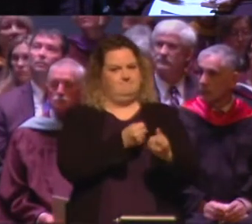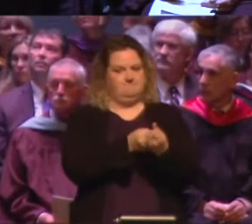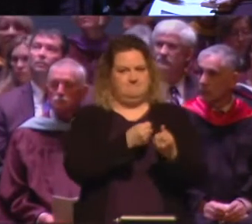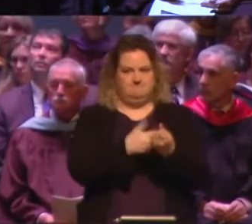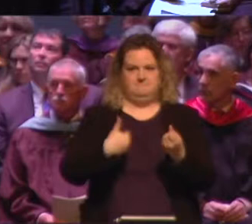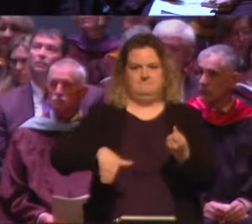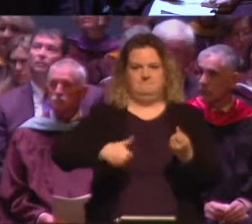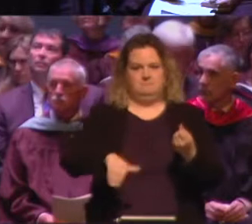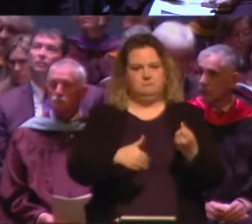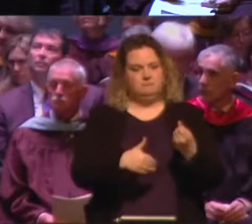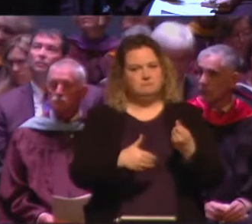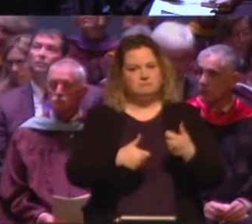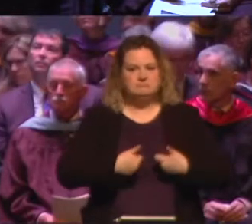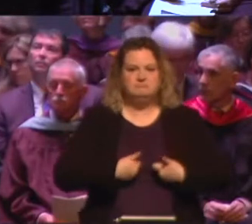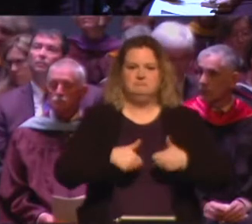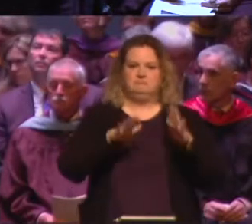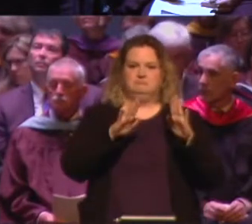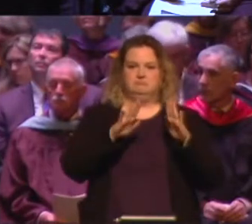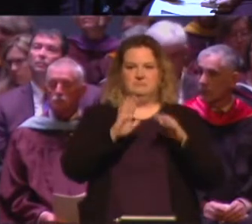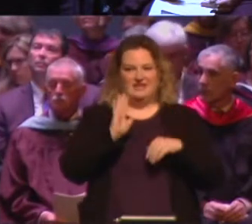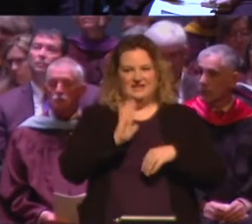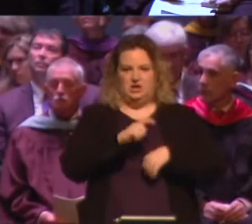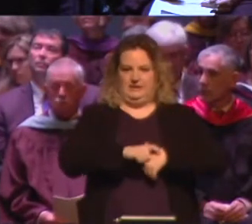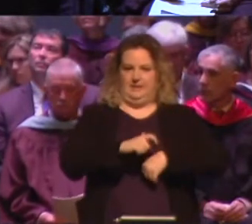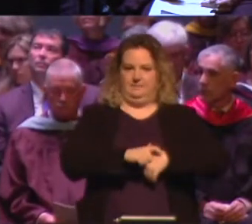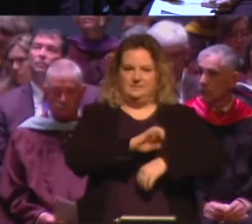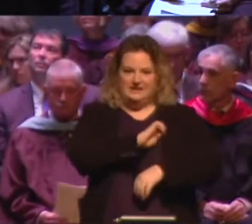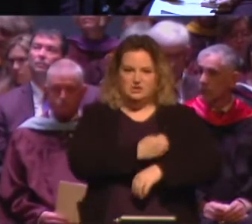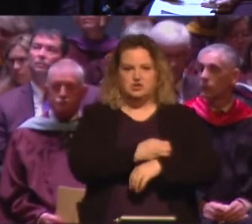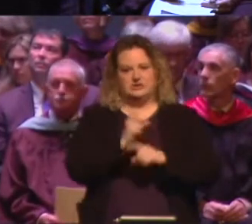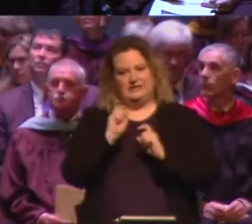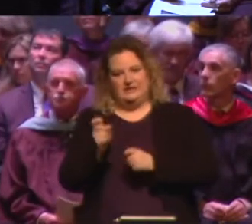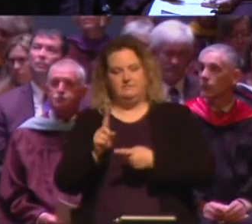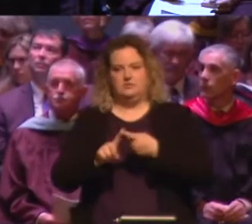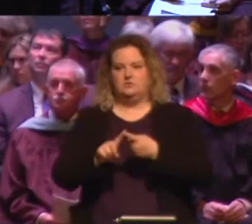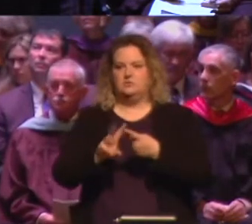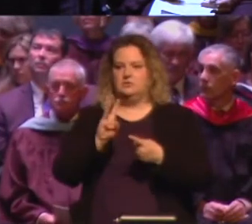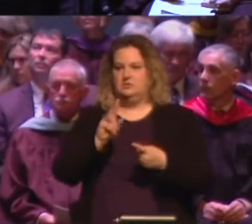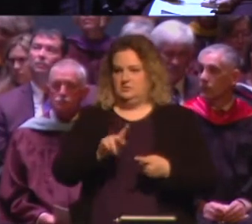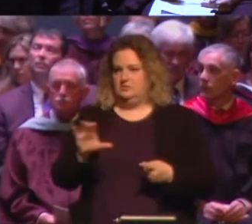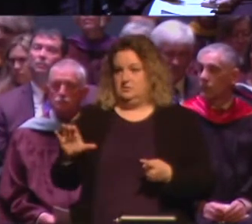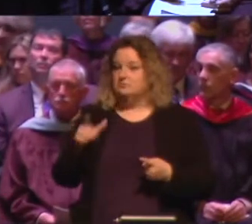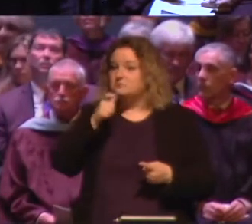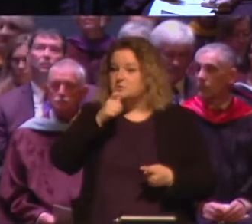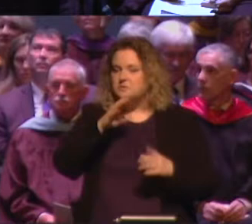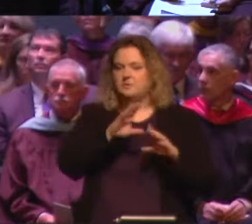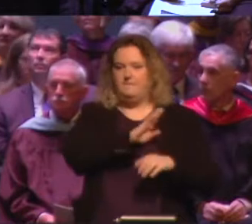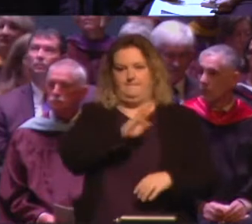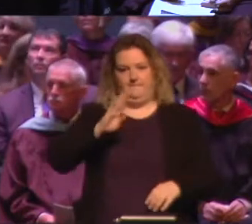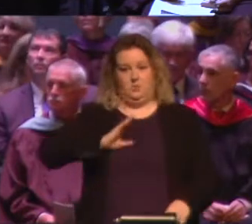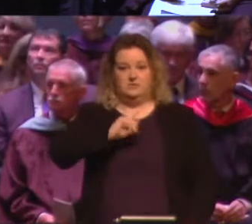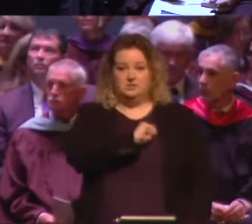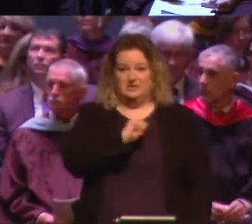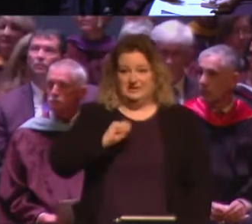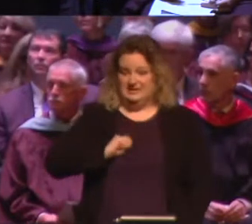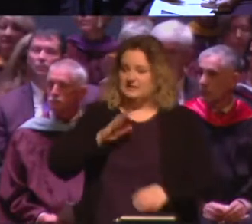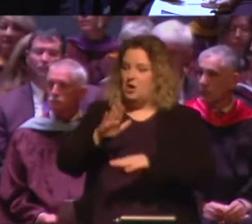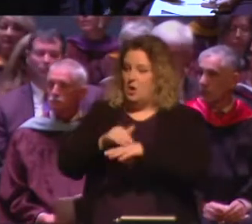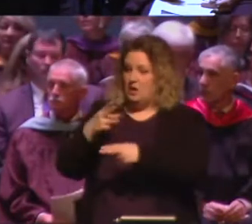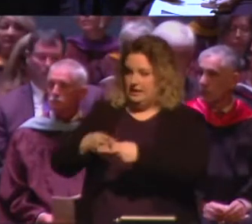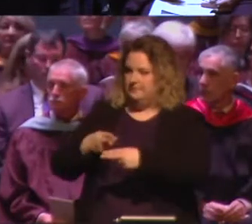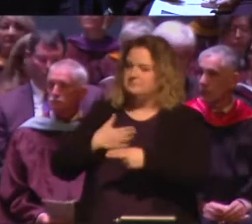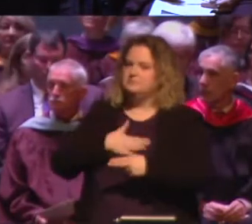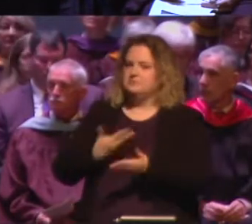so unselfishly of their time and energy to Western Piedmont, our Board of Trustees. If you all would stand as I call your